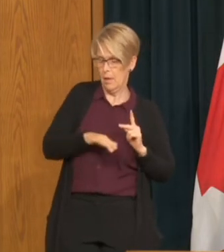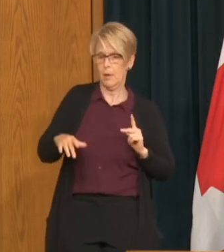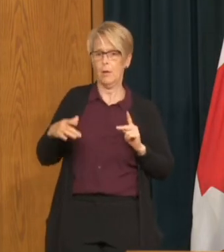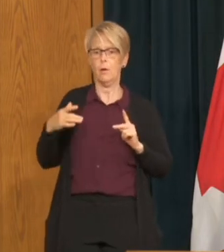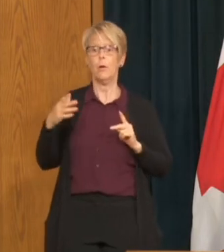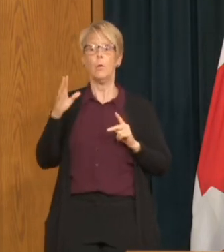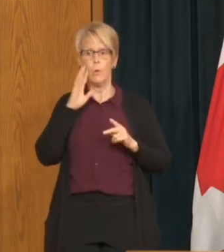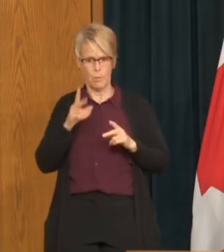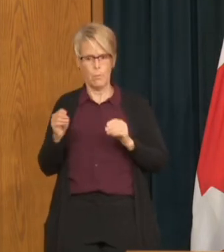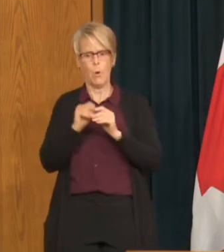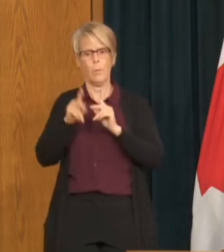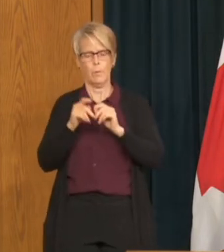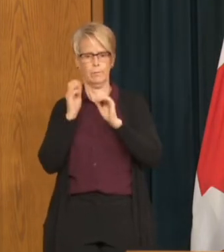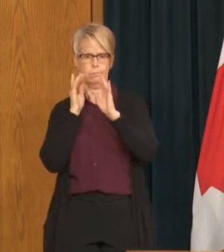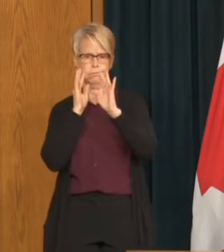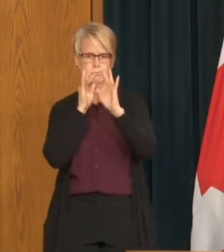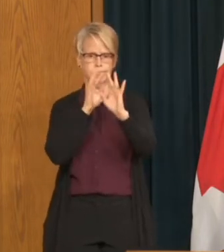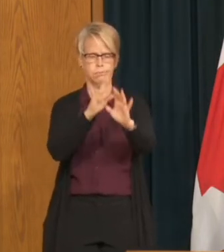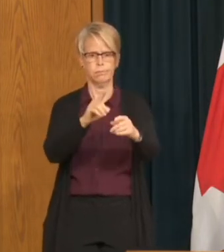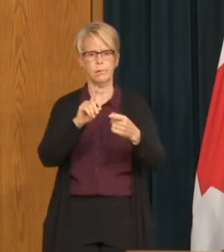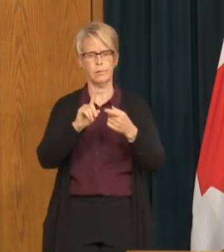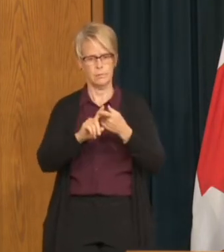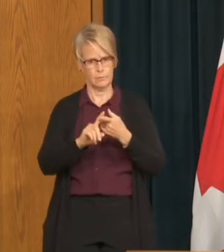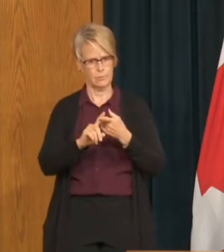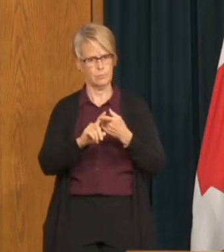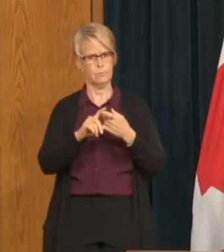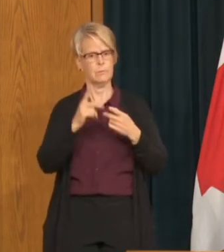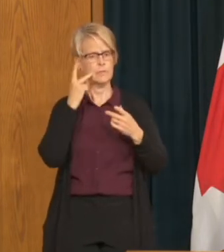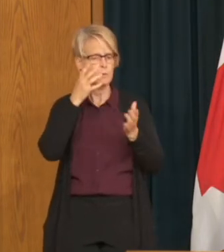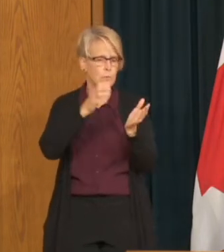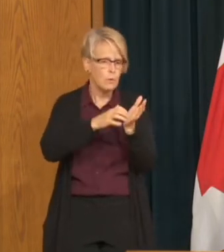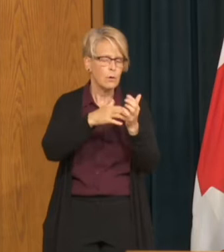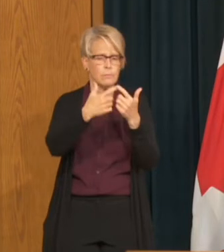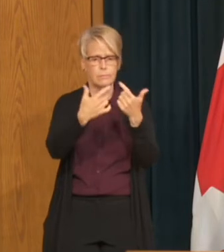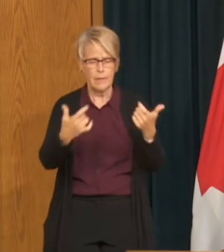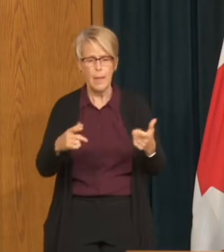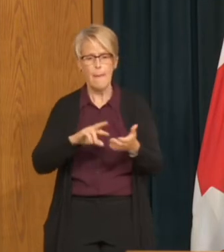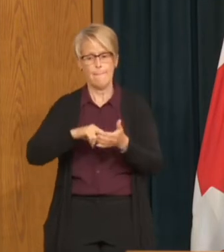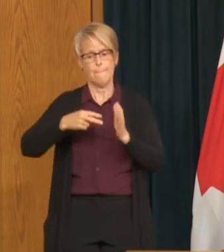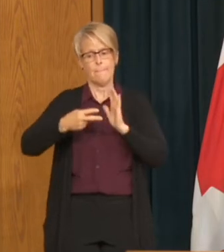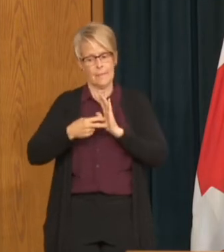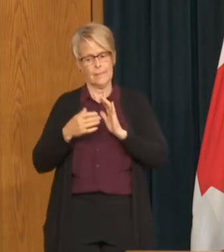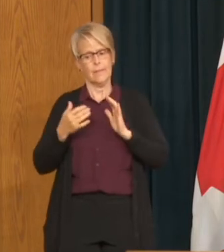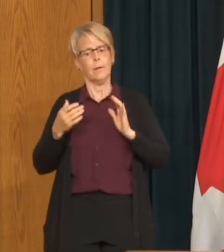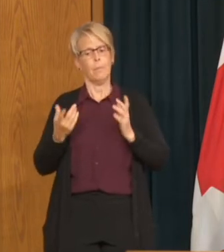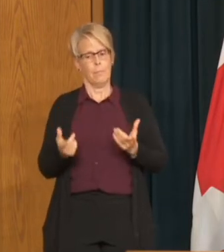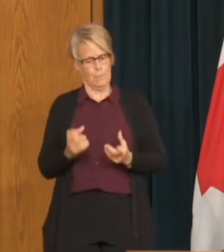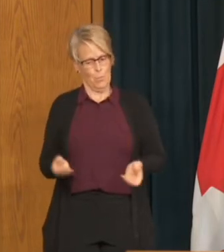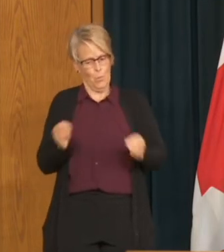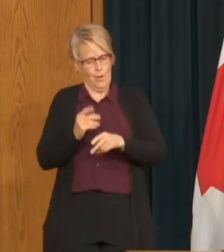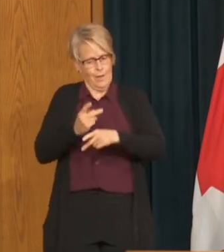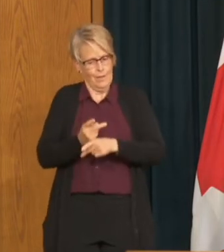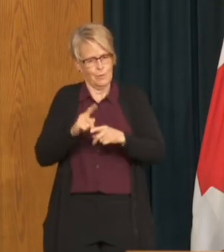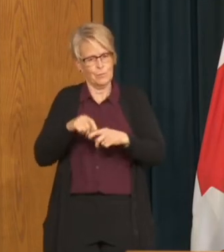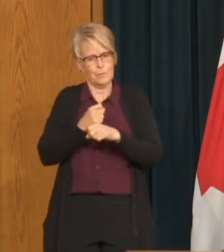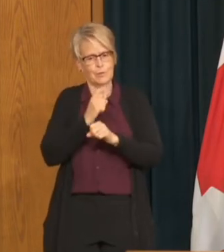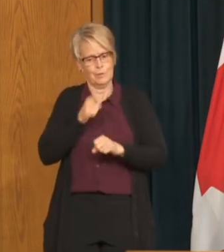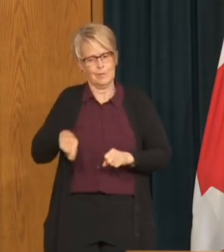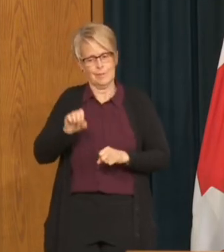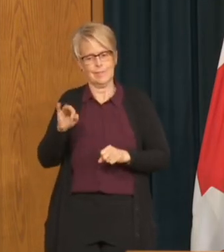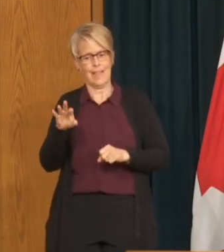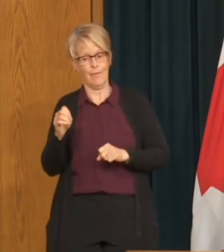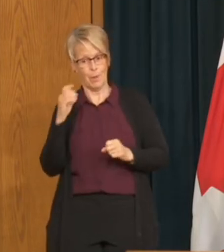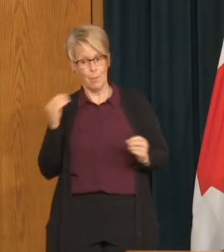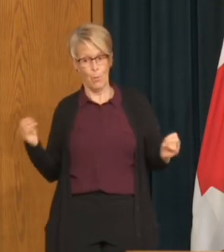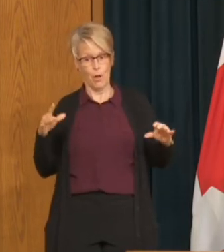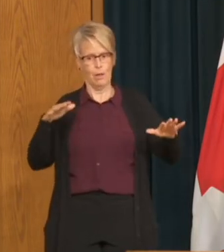facilities are going to increase. And with that, there is an increased risk of transmission and an increased need for effective protocols to keep people safe. And